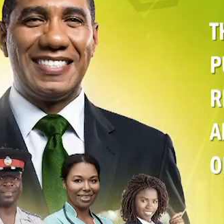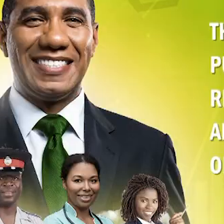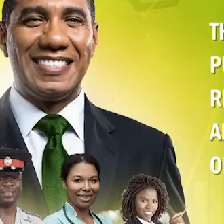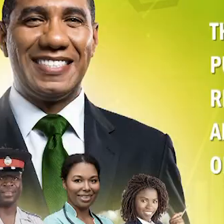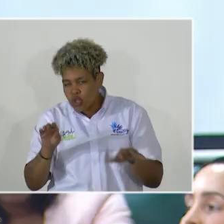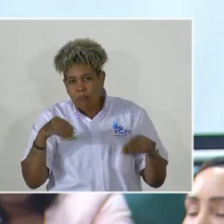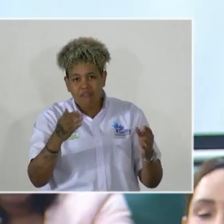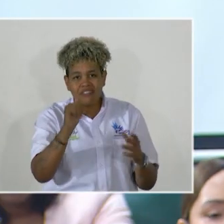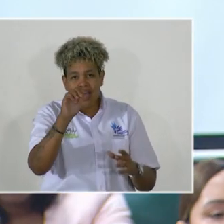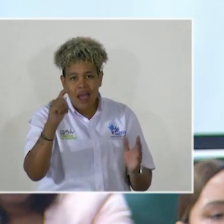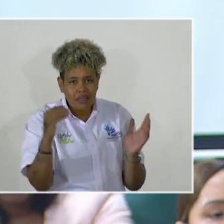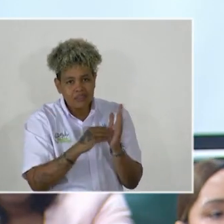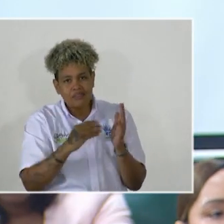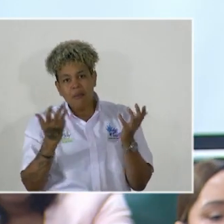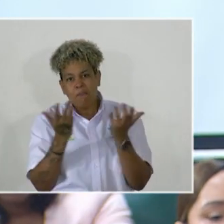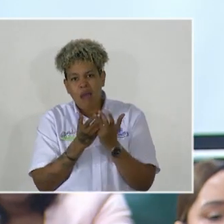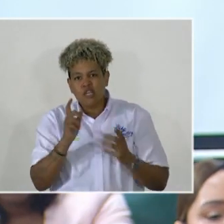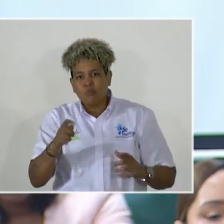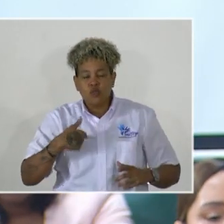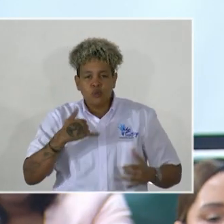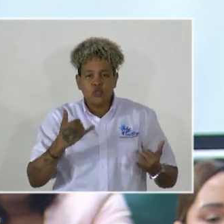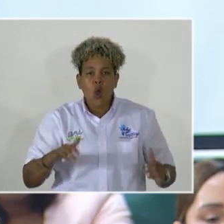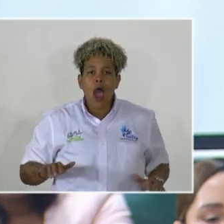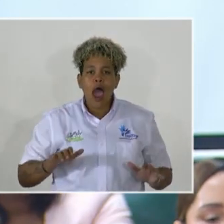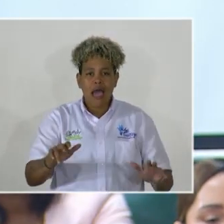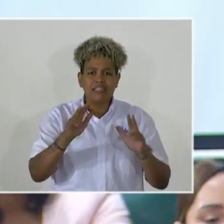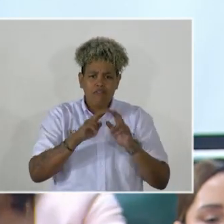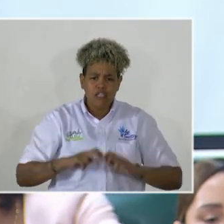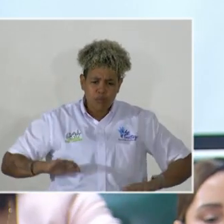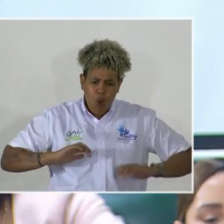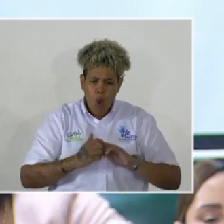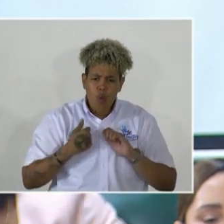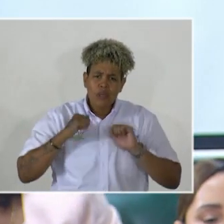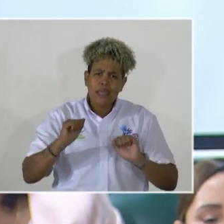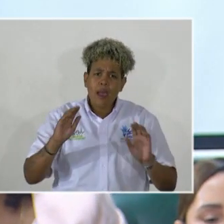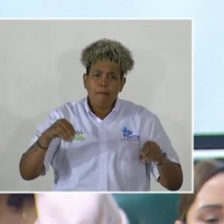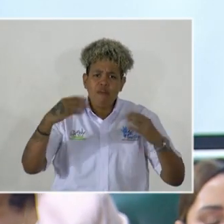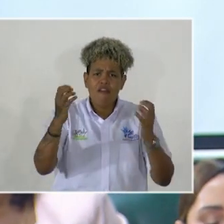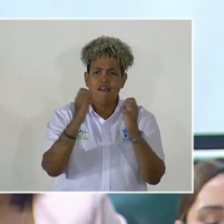the OIC. We are now actively exploring how we can provide